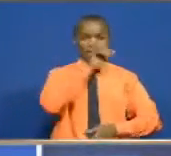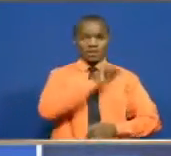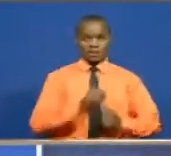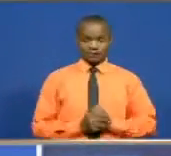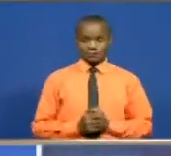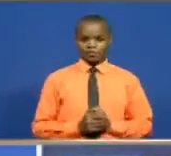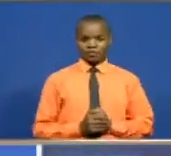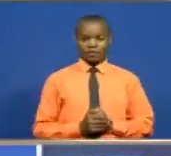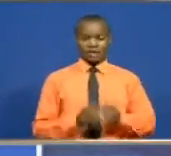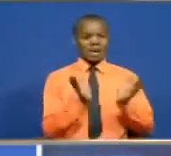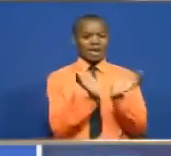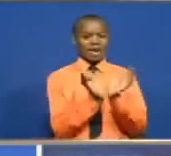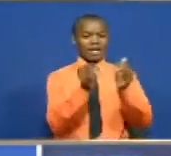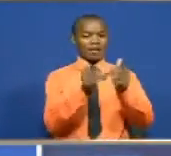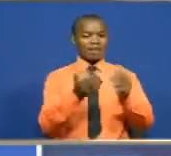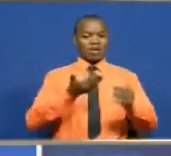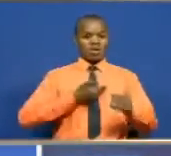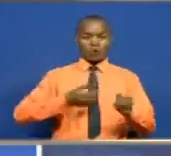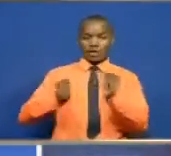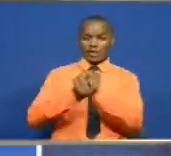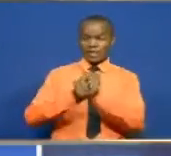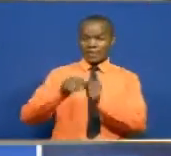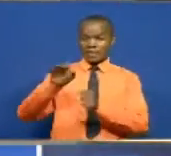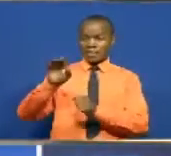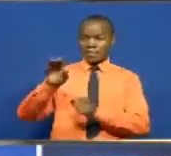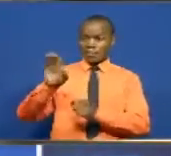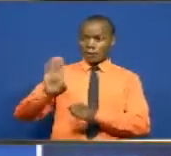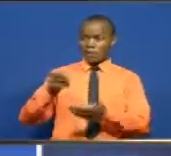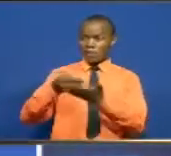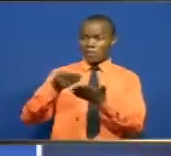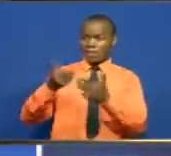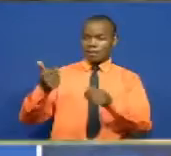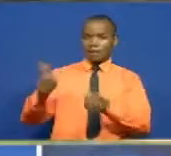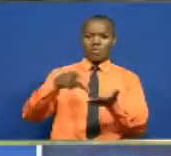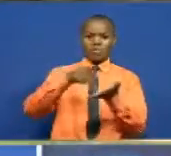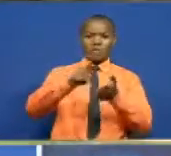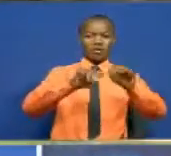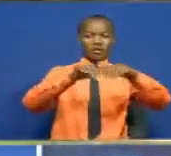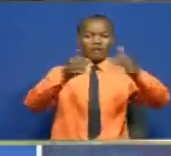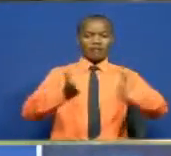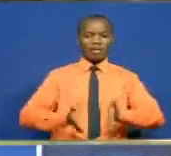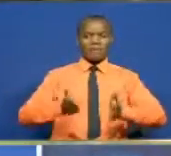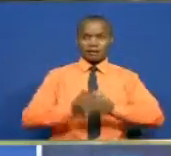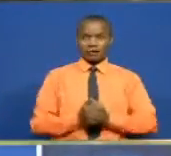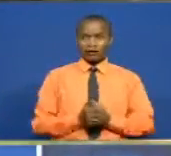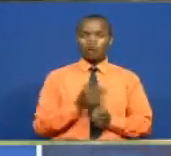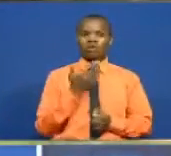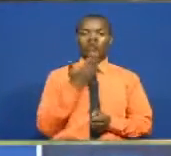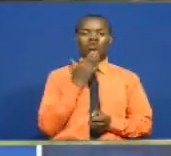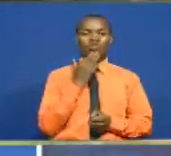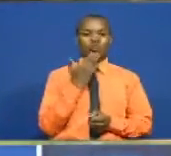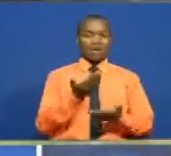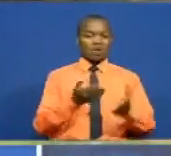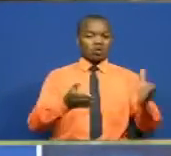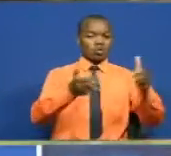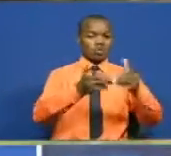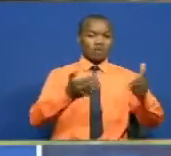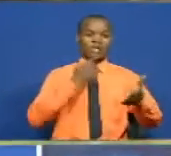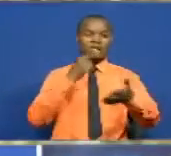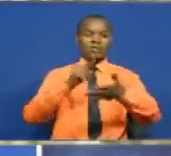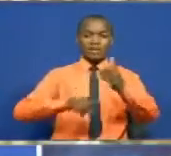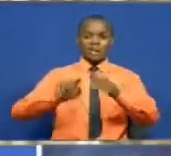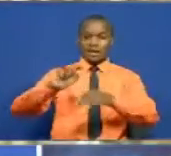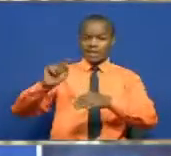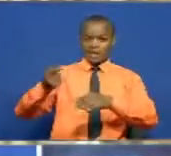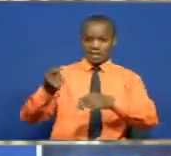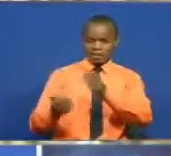sugar millers owe farmers more than 10 billion shillings in unpaid cane deliveries. According to the Sugar Directorate, Kenya produced